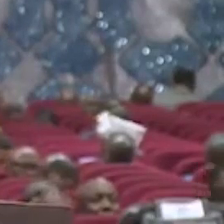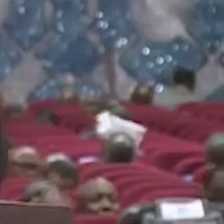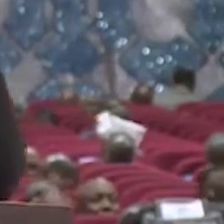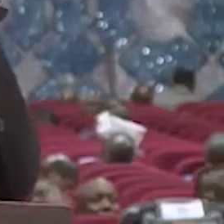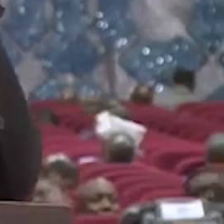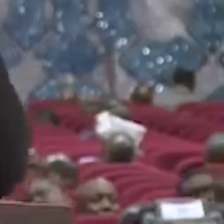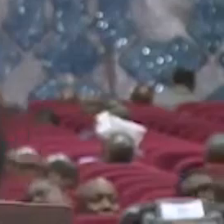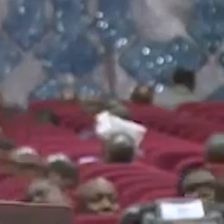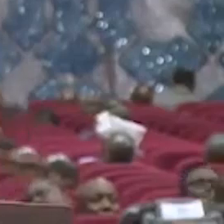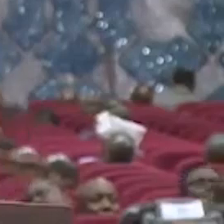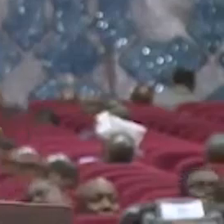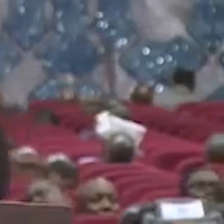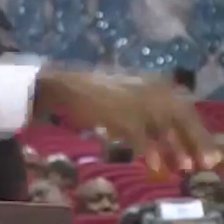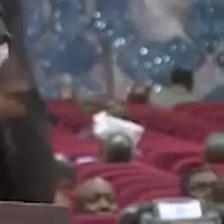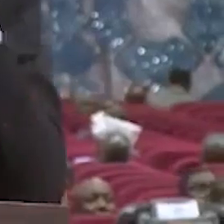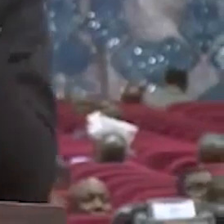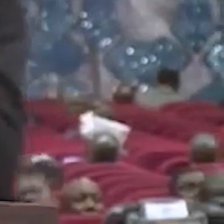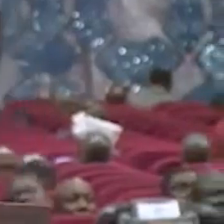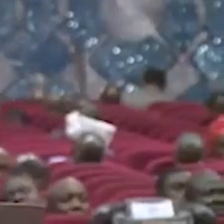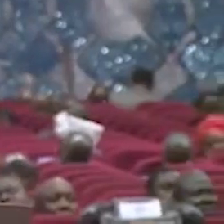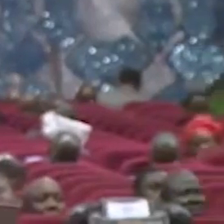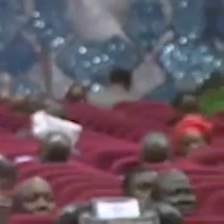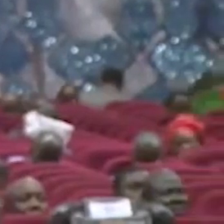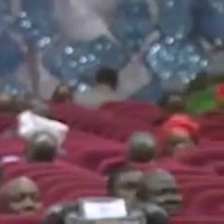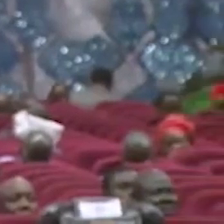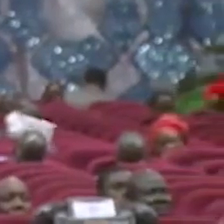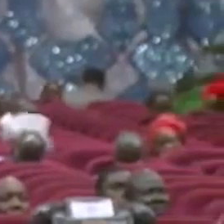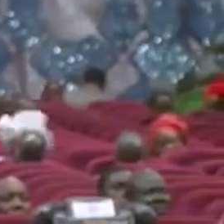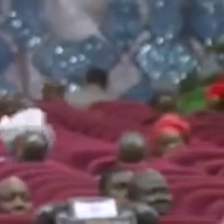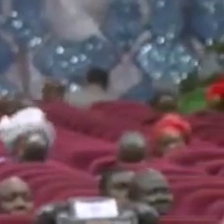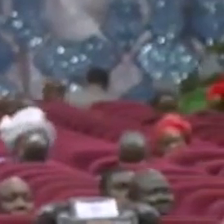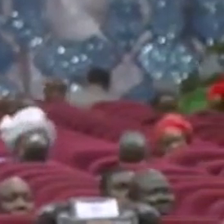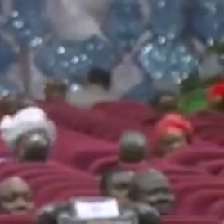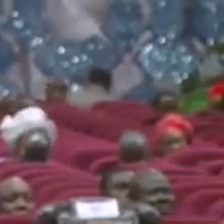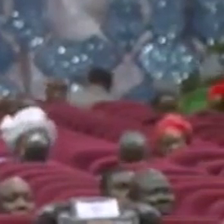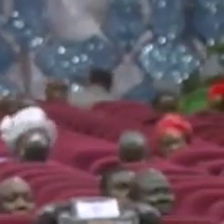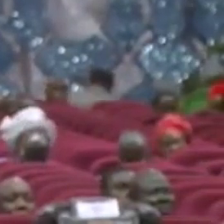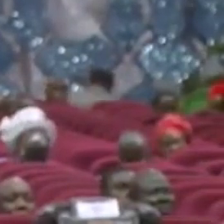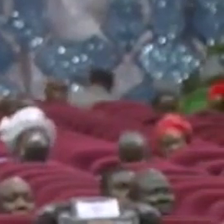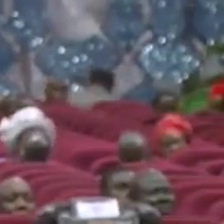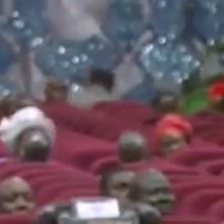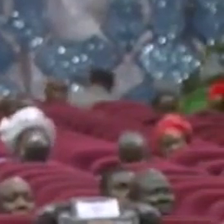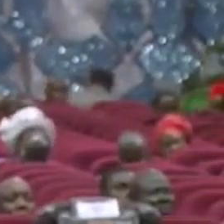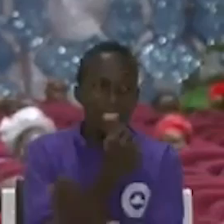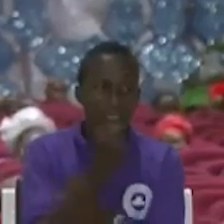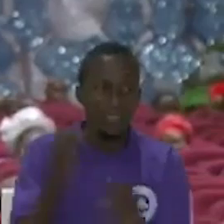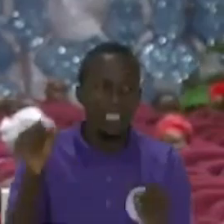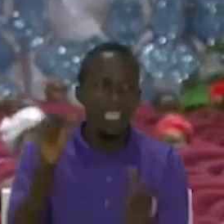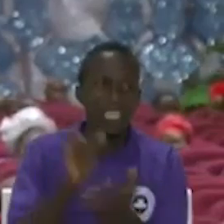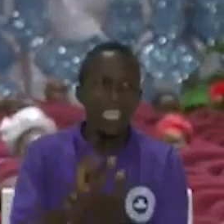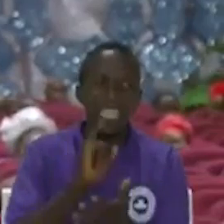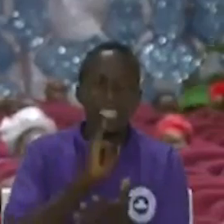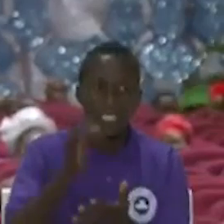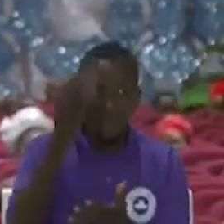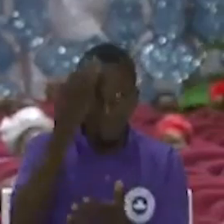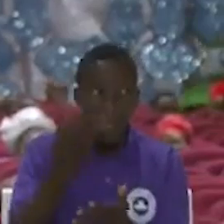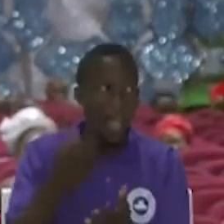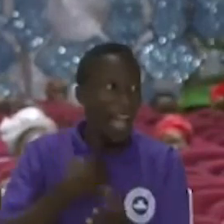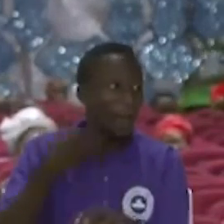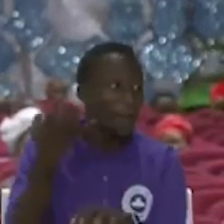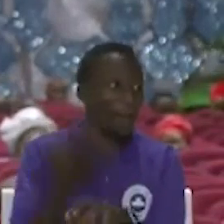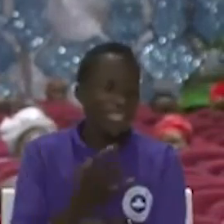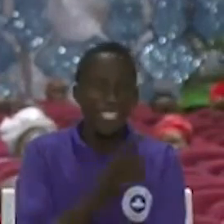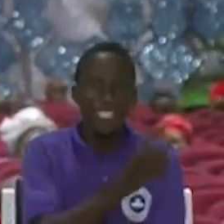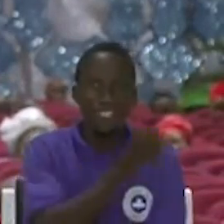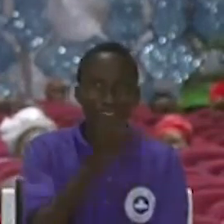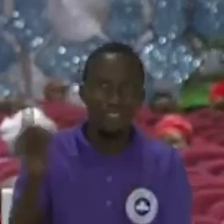that positional, it means you've dealt with salvation. It means you already have salvation. That is why I'm pleading with as many who has not